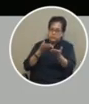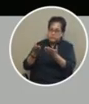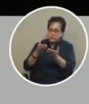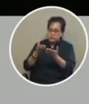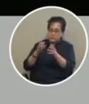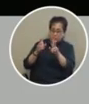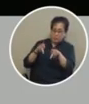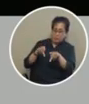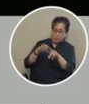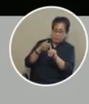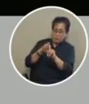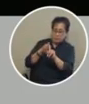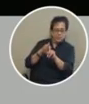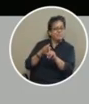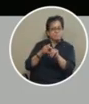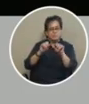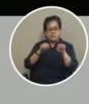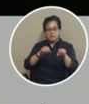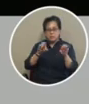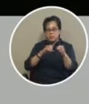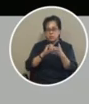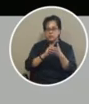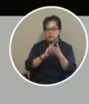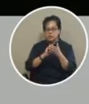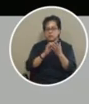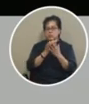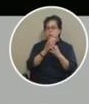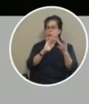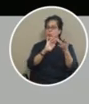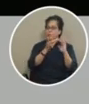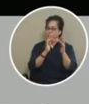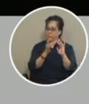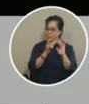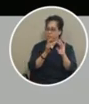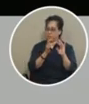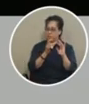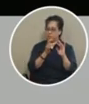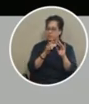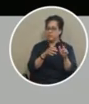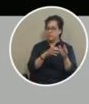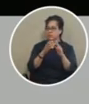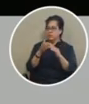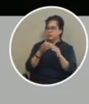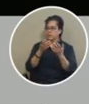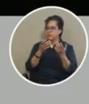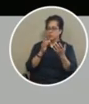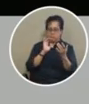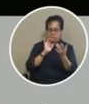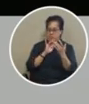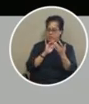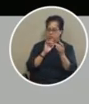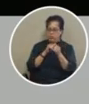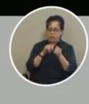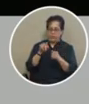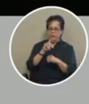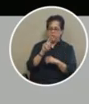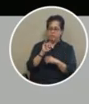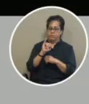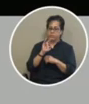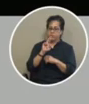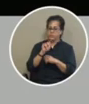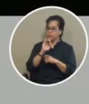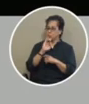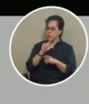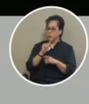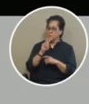in person, they could do so via websites, in communication with a lot of these virtual